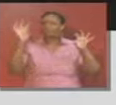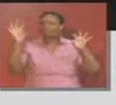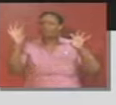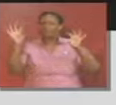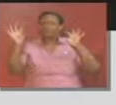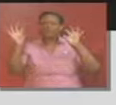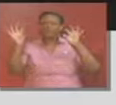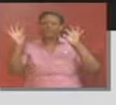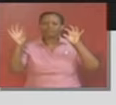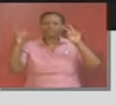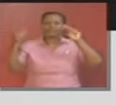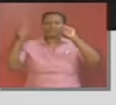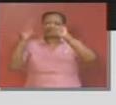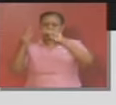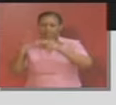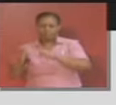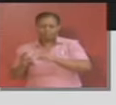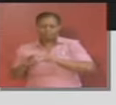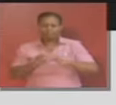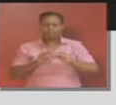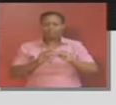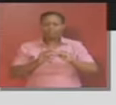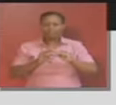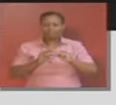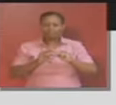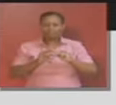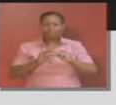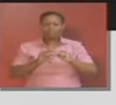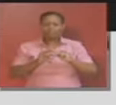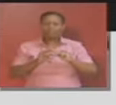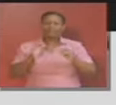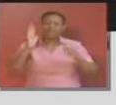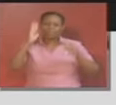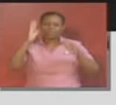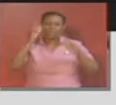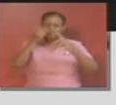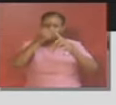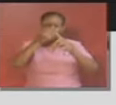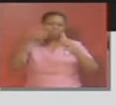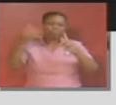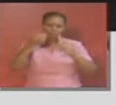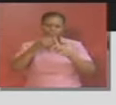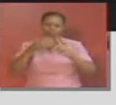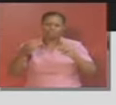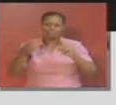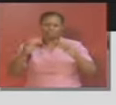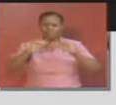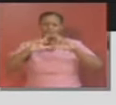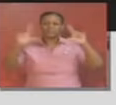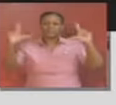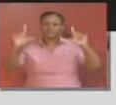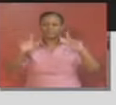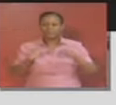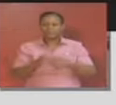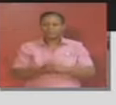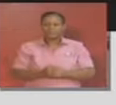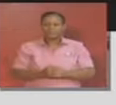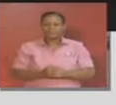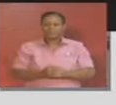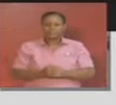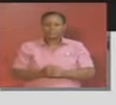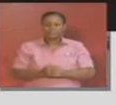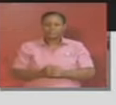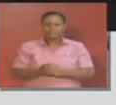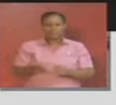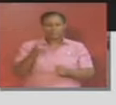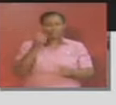and to go into in a little more detail. So let me have the next slide. Now, one of the things we wanted to show here is